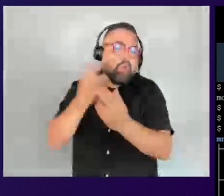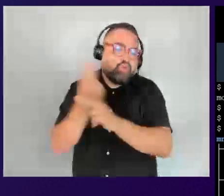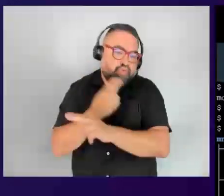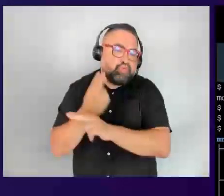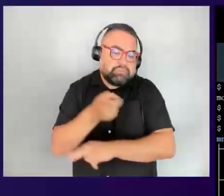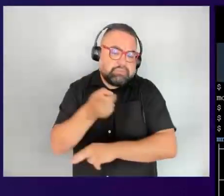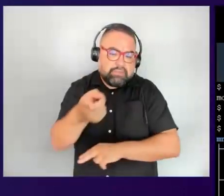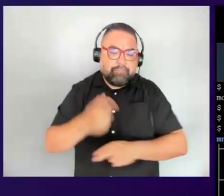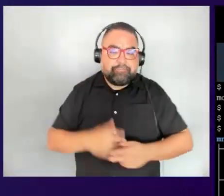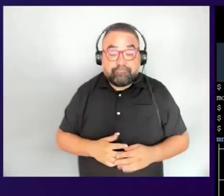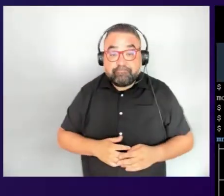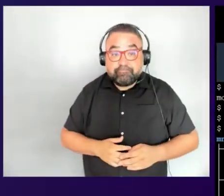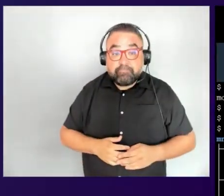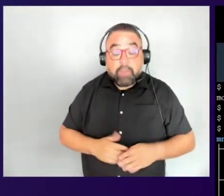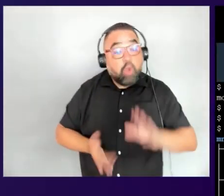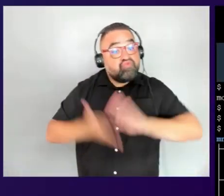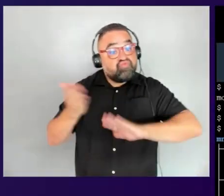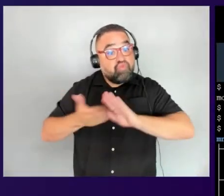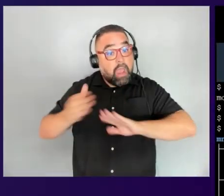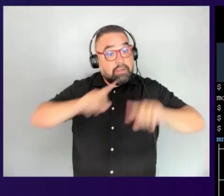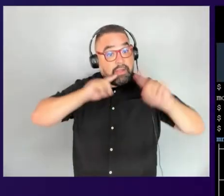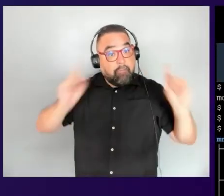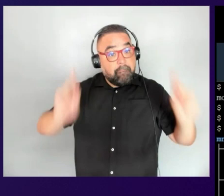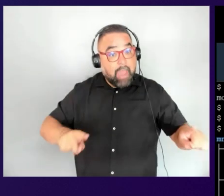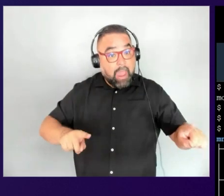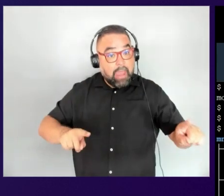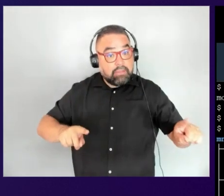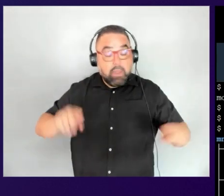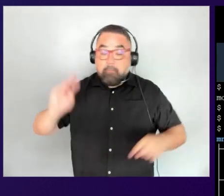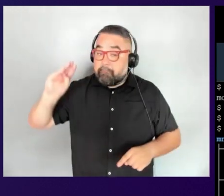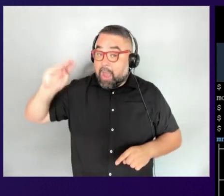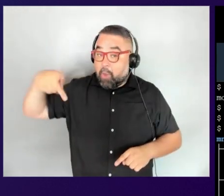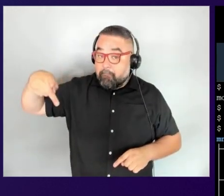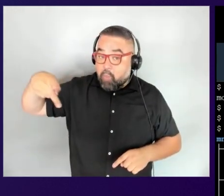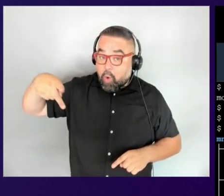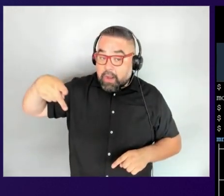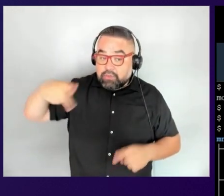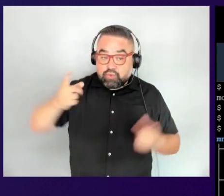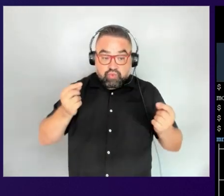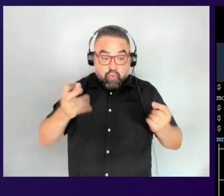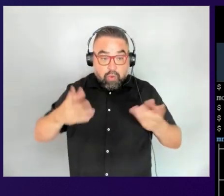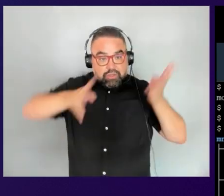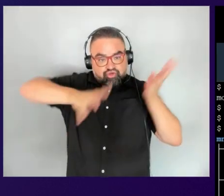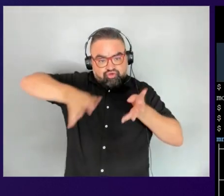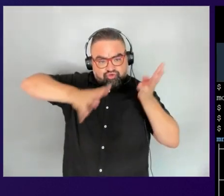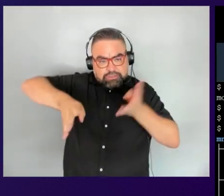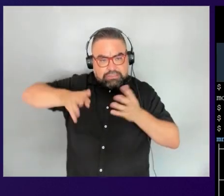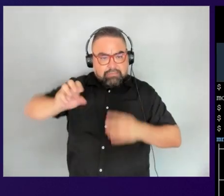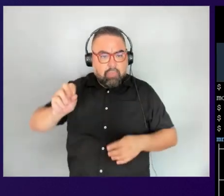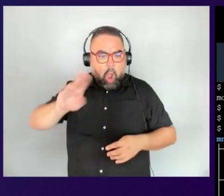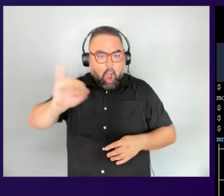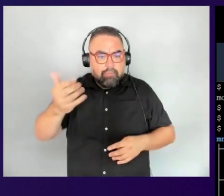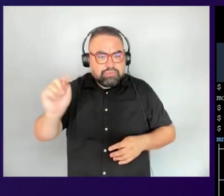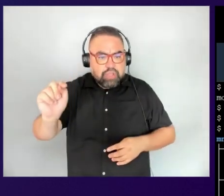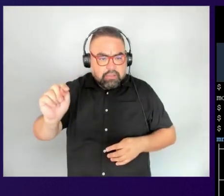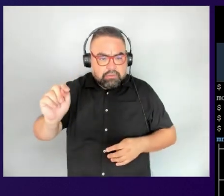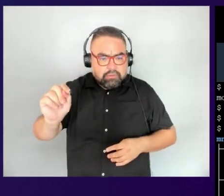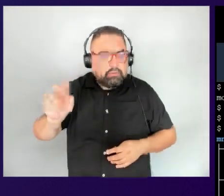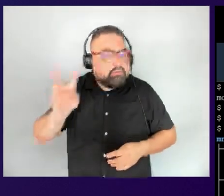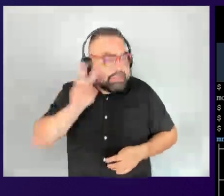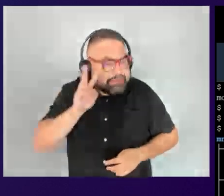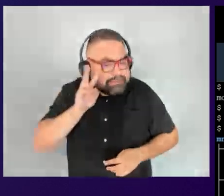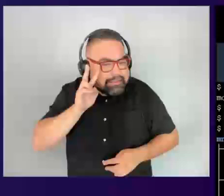when I run this command, Mountpoint will be streaming the objects So let me just press enter, and now it's streaming